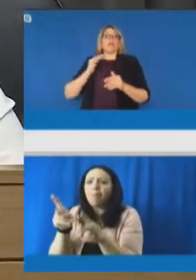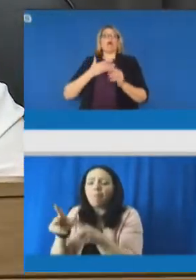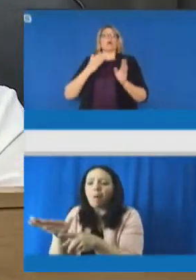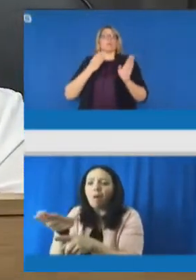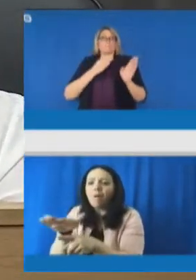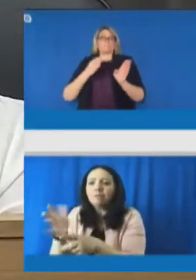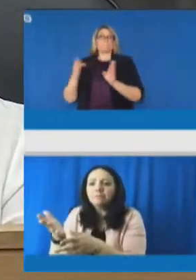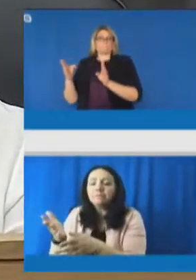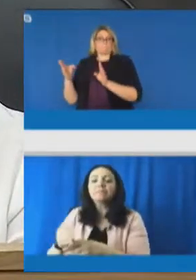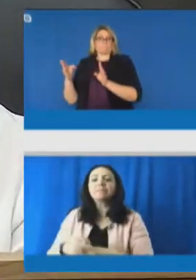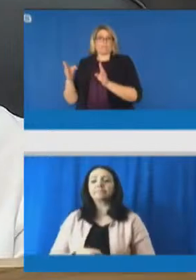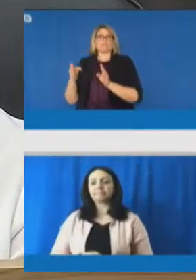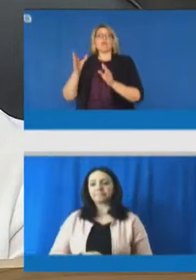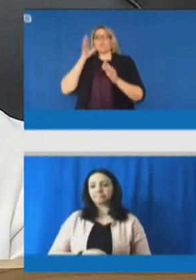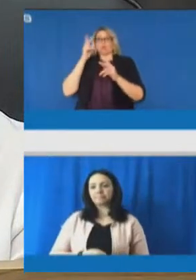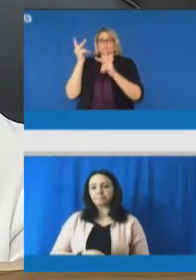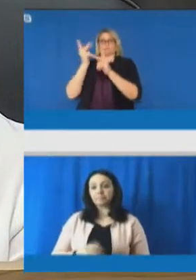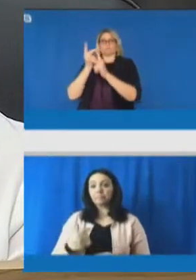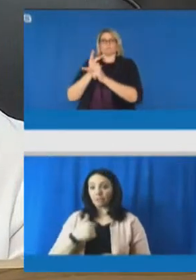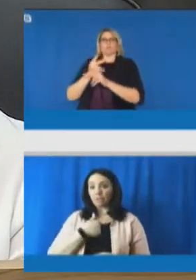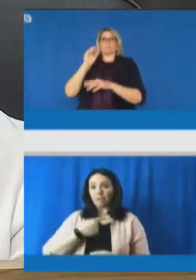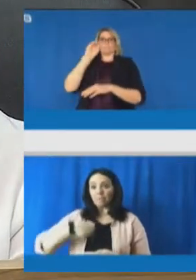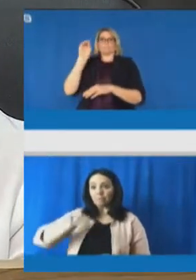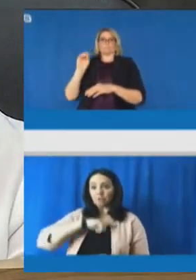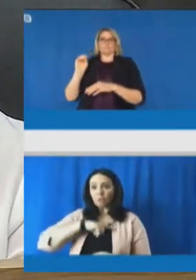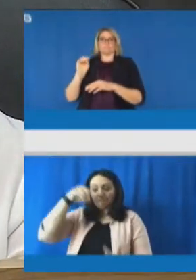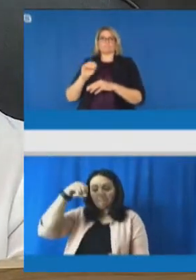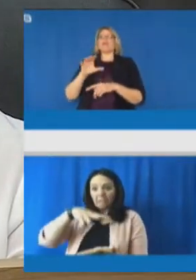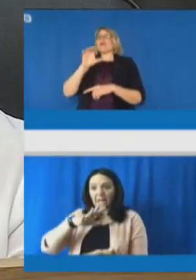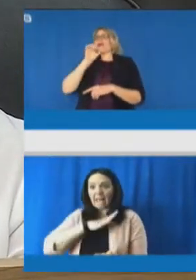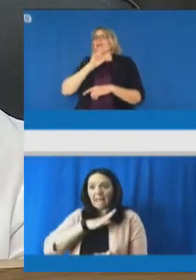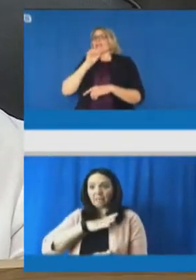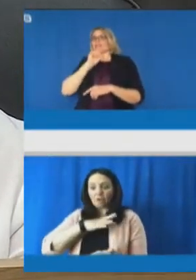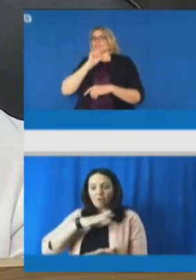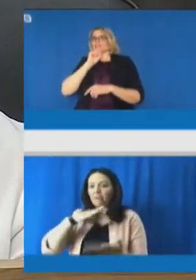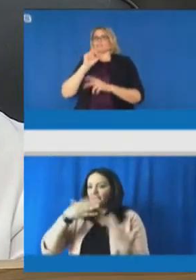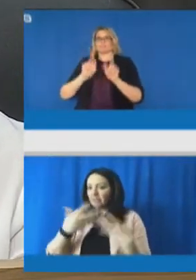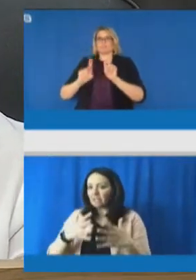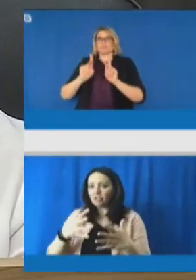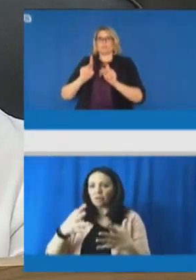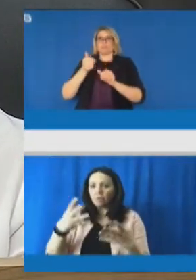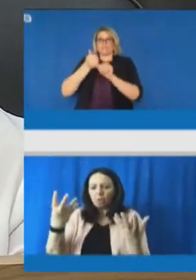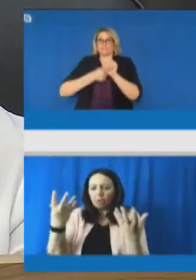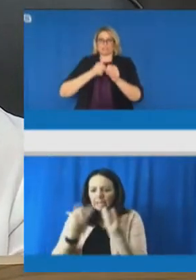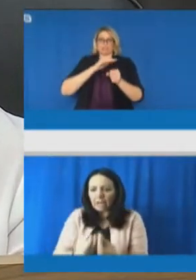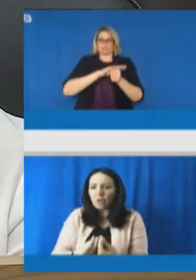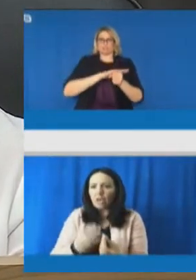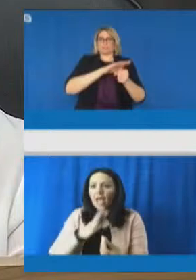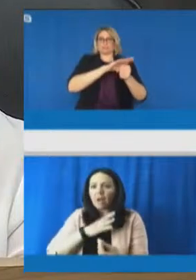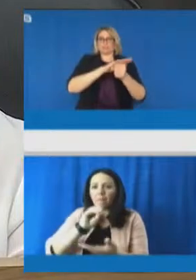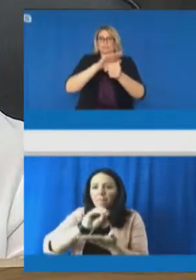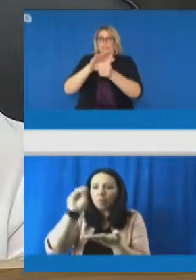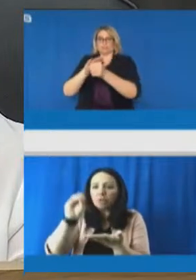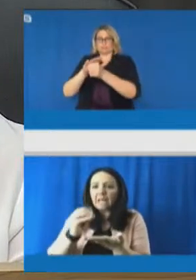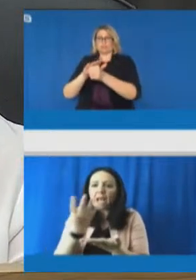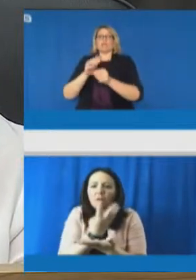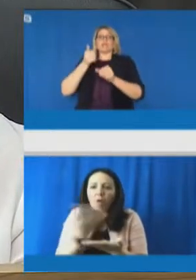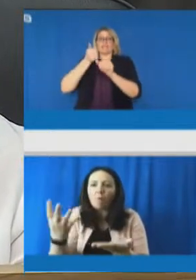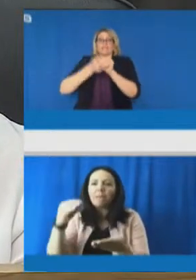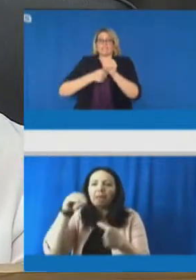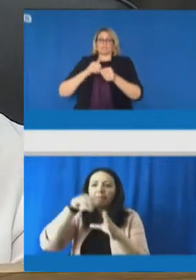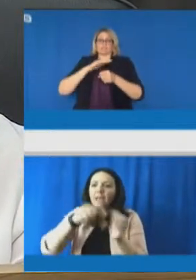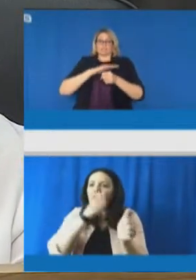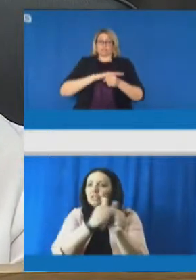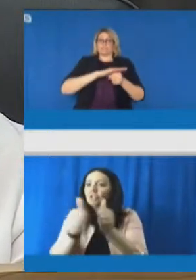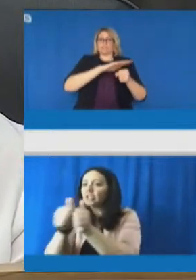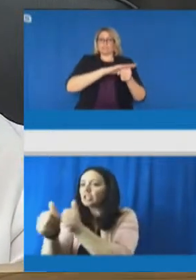we have 218 pharmacies throughout the province who have come on board to help us with the distribution of vaccine. And